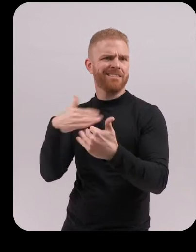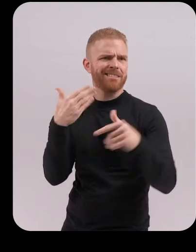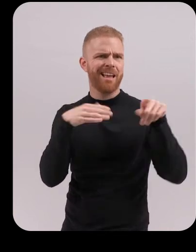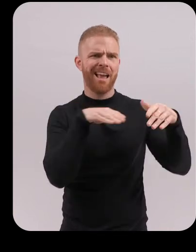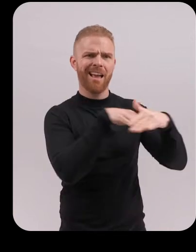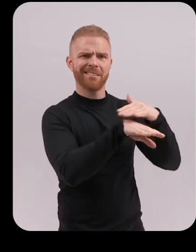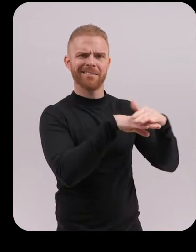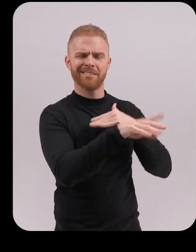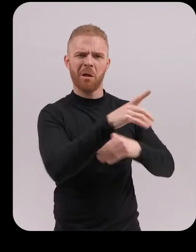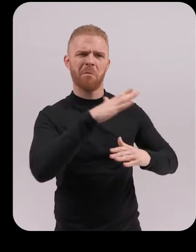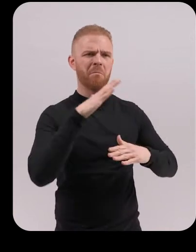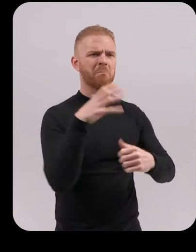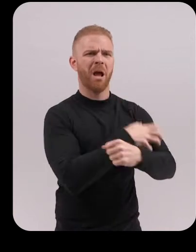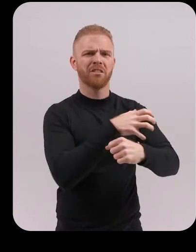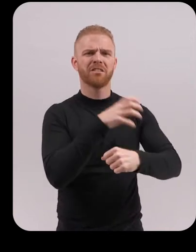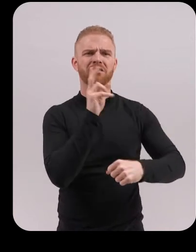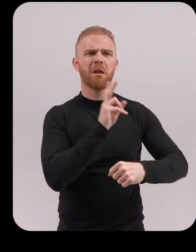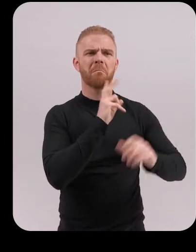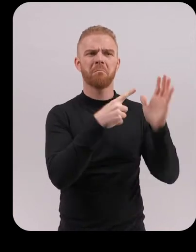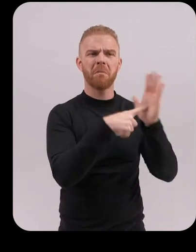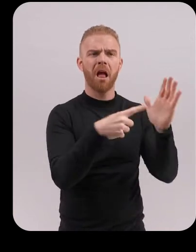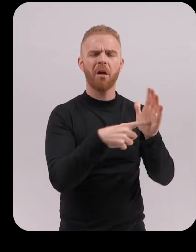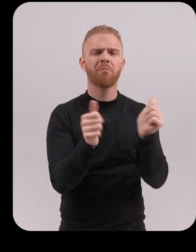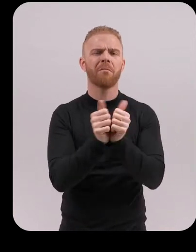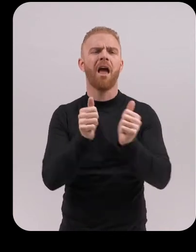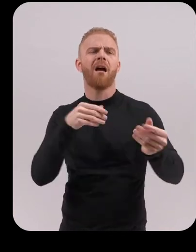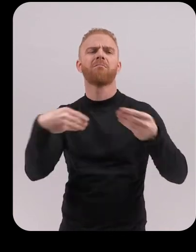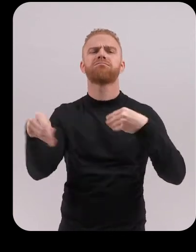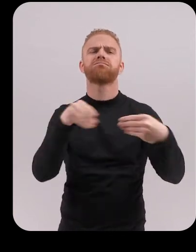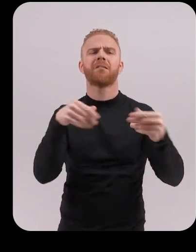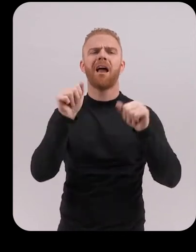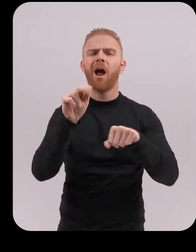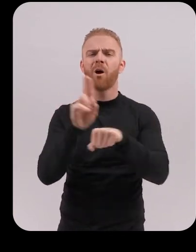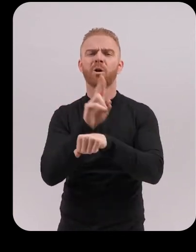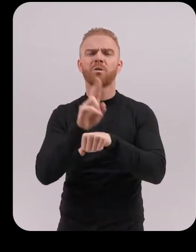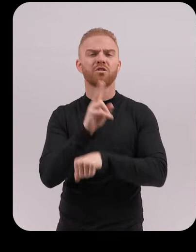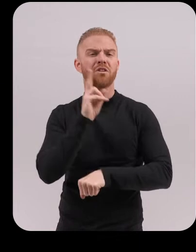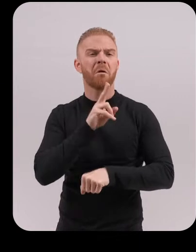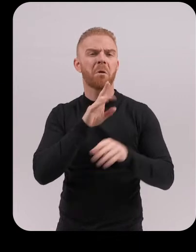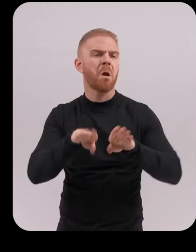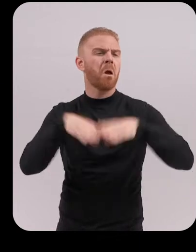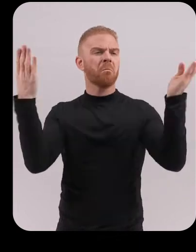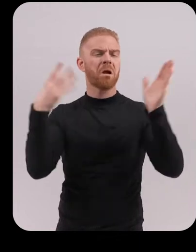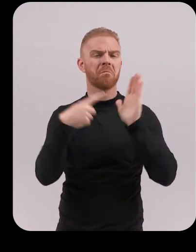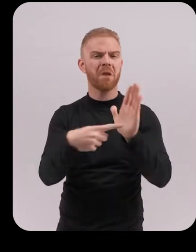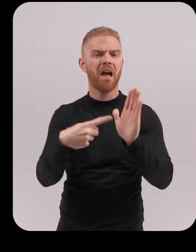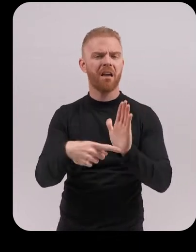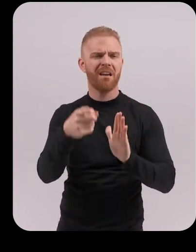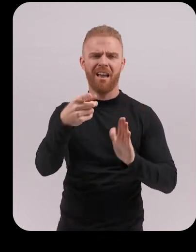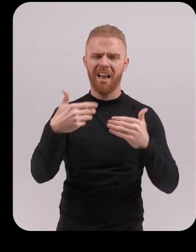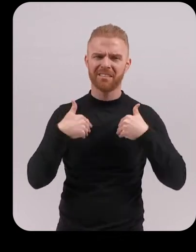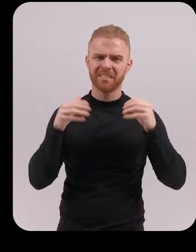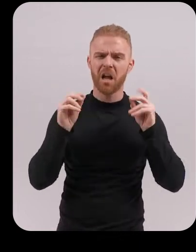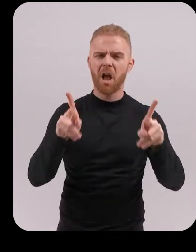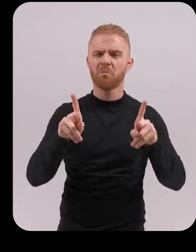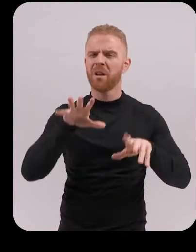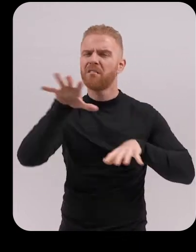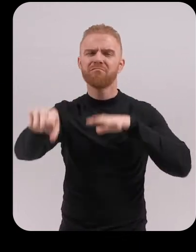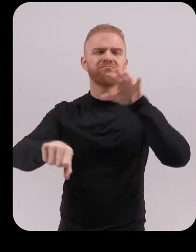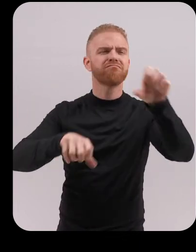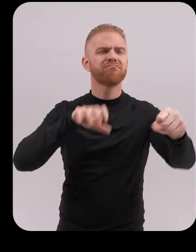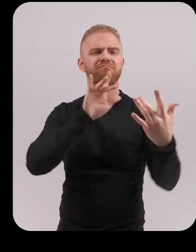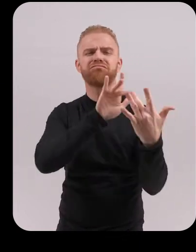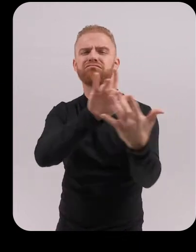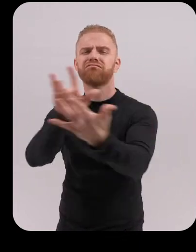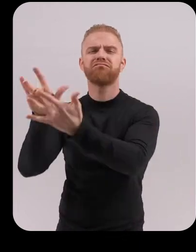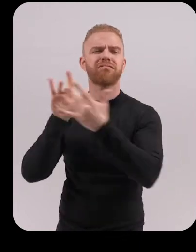our most powerful Gemini models. And it comes with flexibility to use Gemma open models. You have an opportunity to